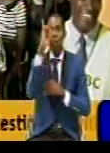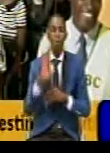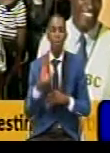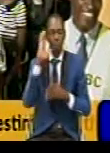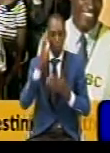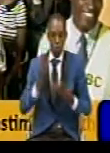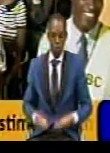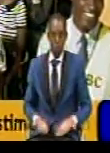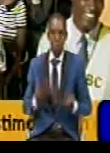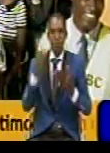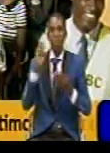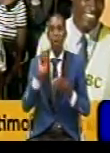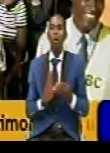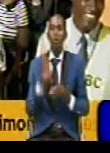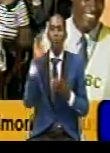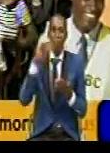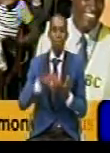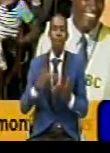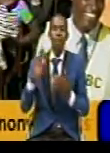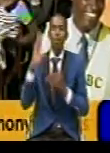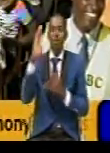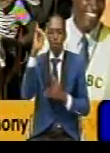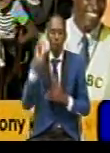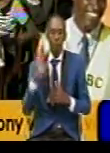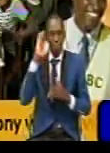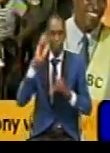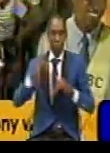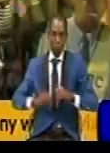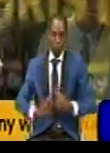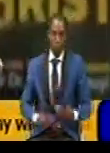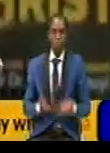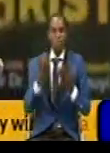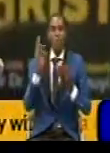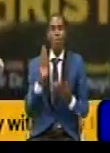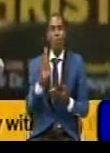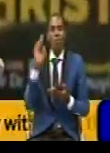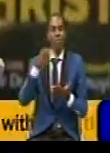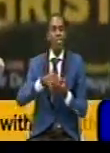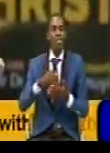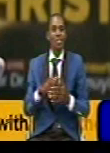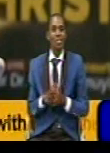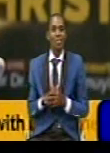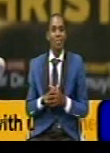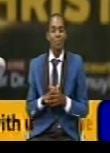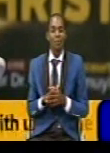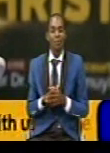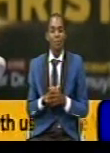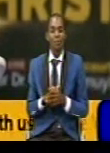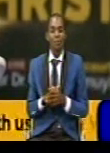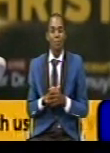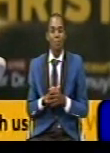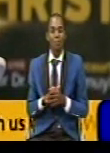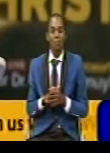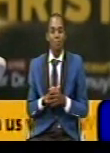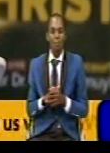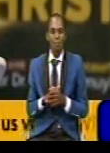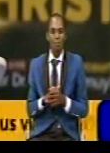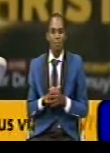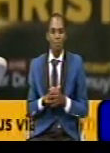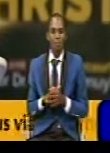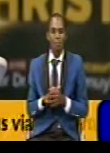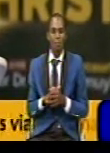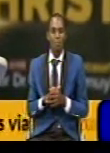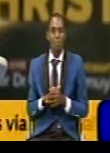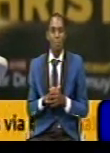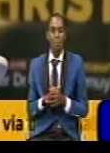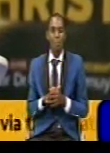that collapse in your life, God will erect them again. God will establish them again.